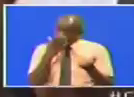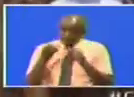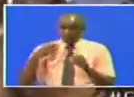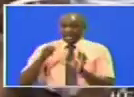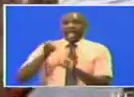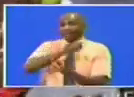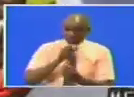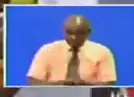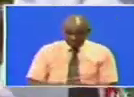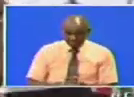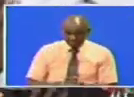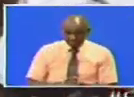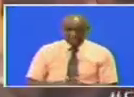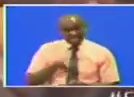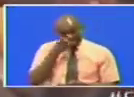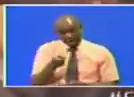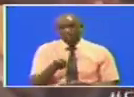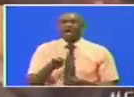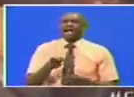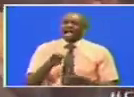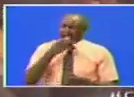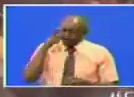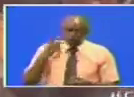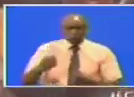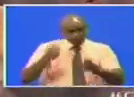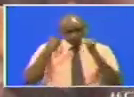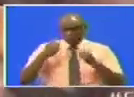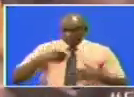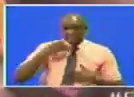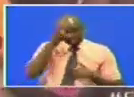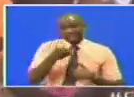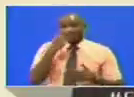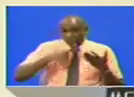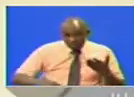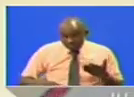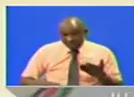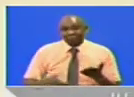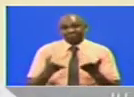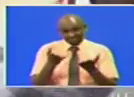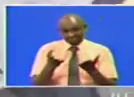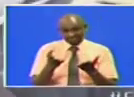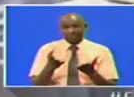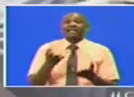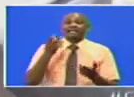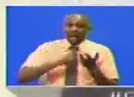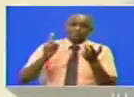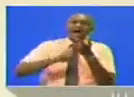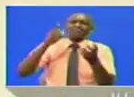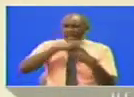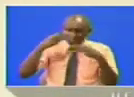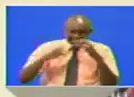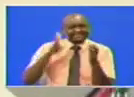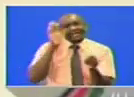jumping ship, and an energized Kalonzo Musyoka was on hand to pledge his loyalty. Hesabu imekuwa nyingi